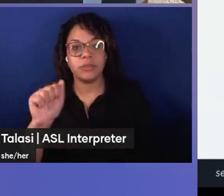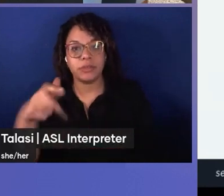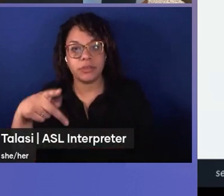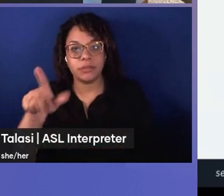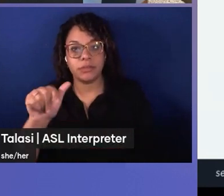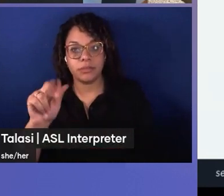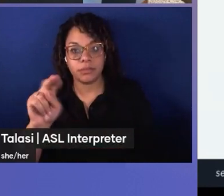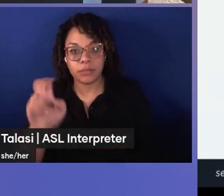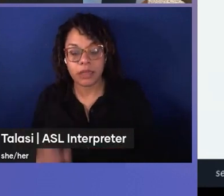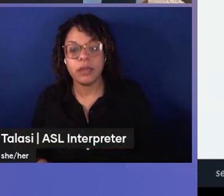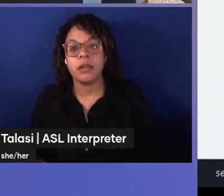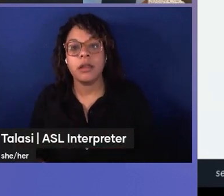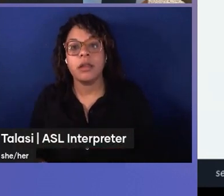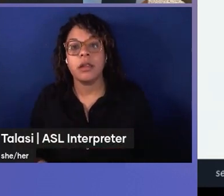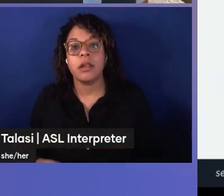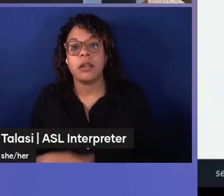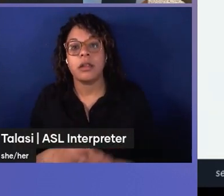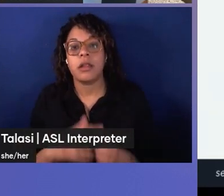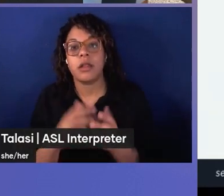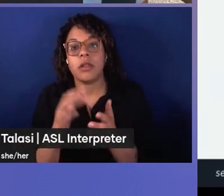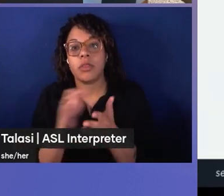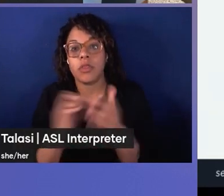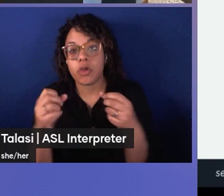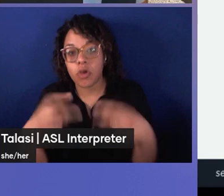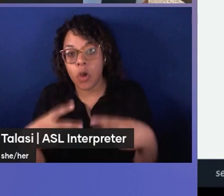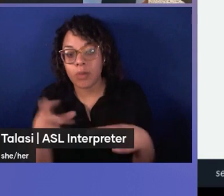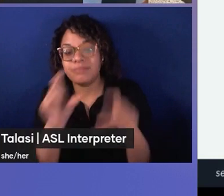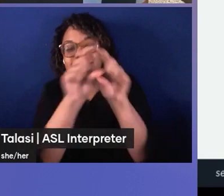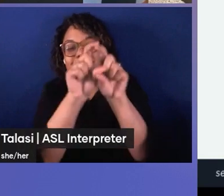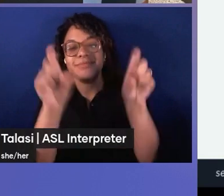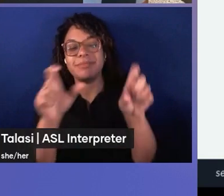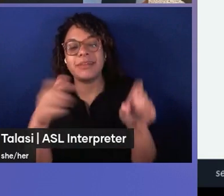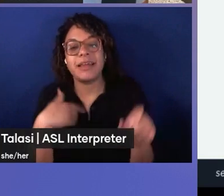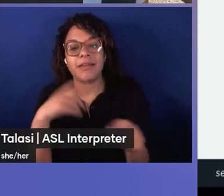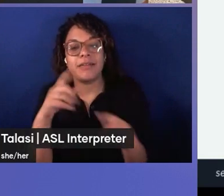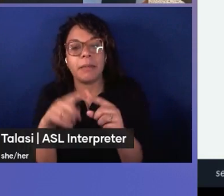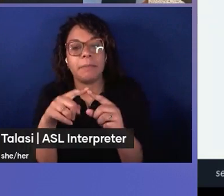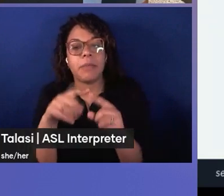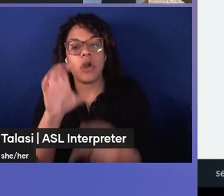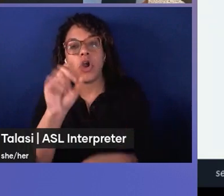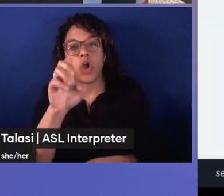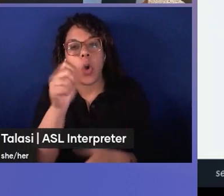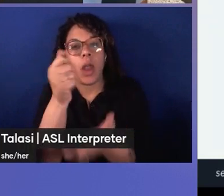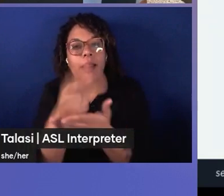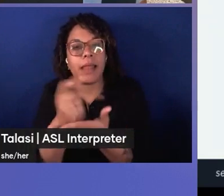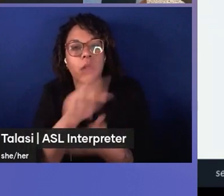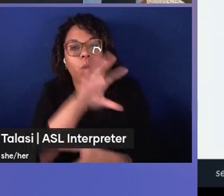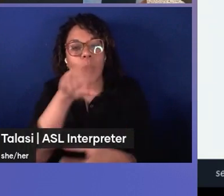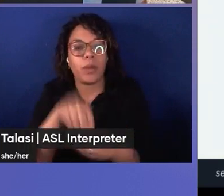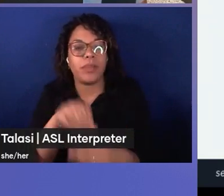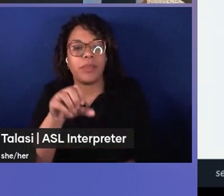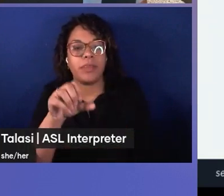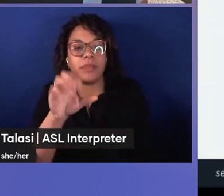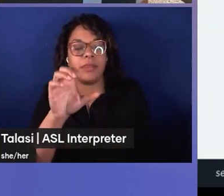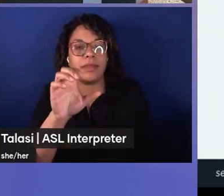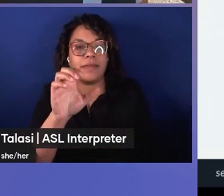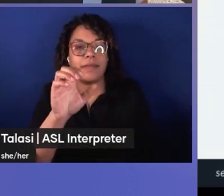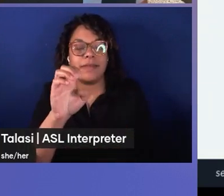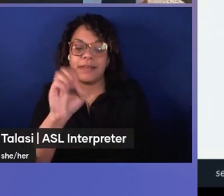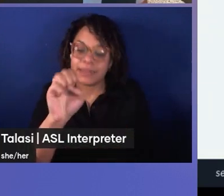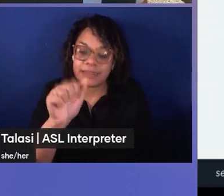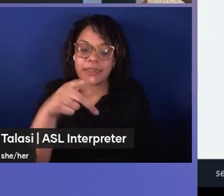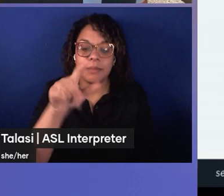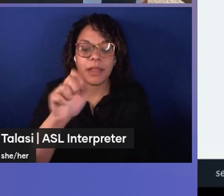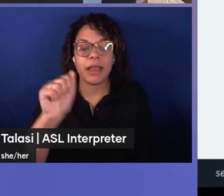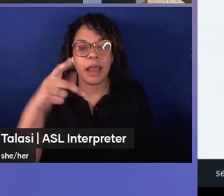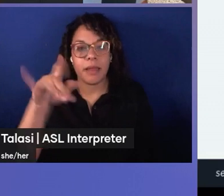there's some code to authenticate with the Seaplane API. I didn't think that was too interesting, and this is already hard to read, so I decided to leave that out